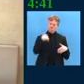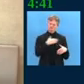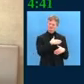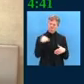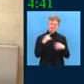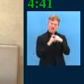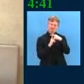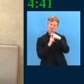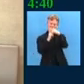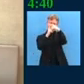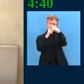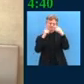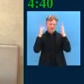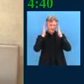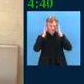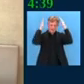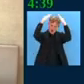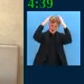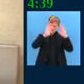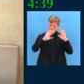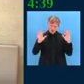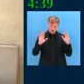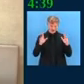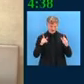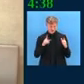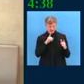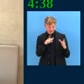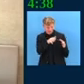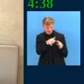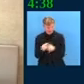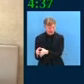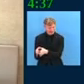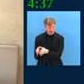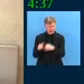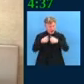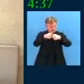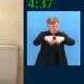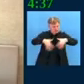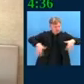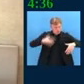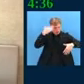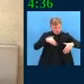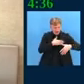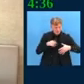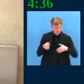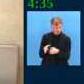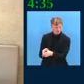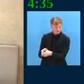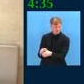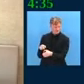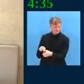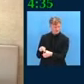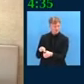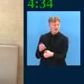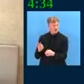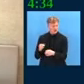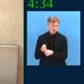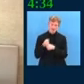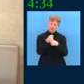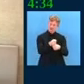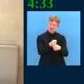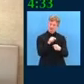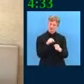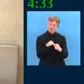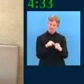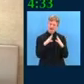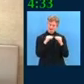please. Lebanese constitution, with no doubt, guarantees the rights of minorities to be equal and proportional partners in